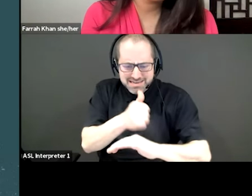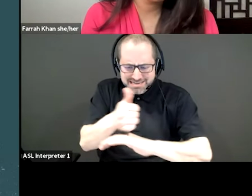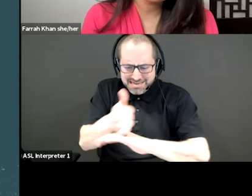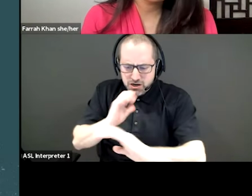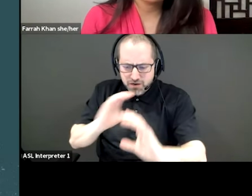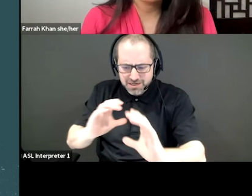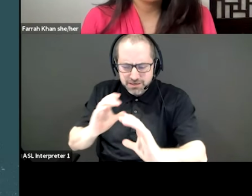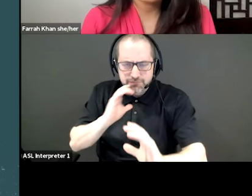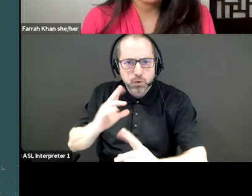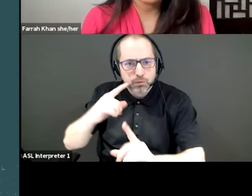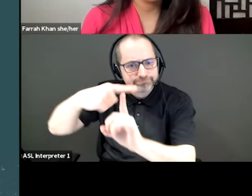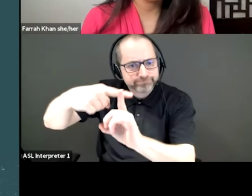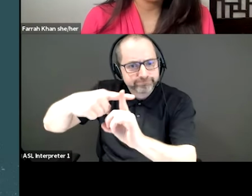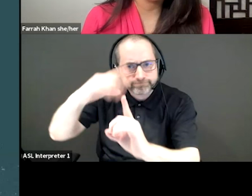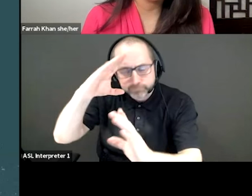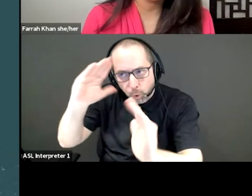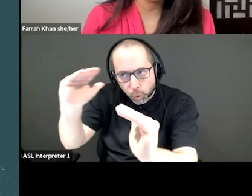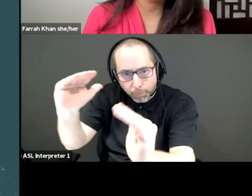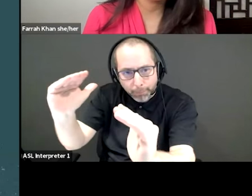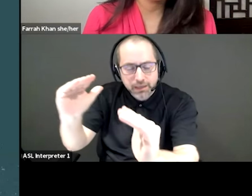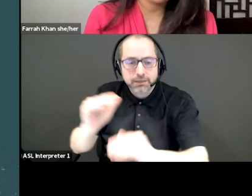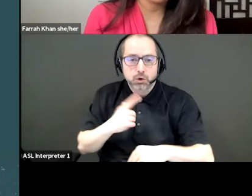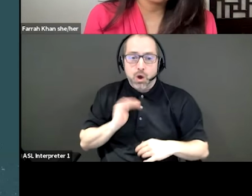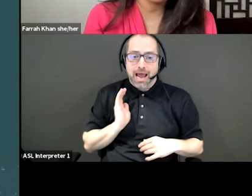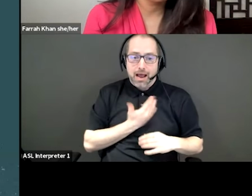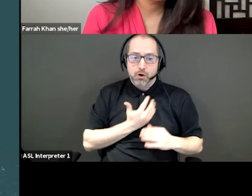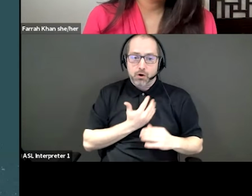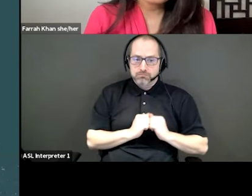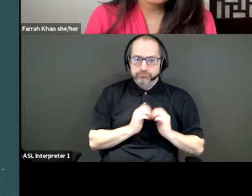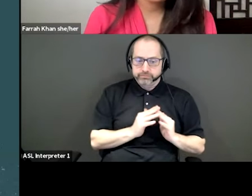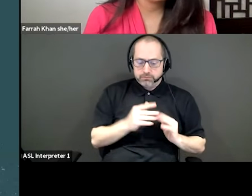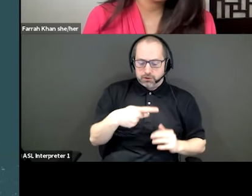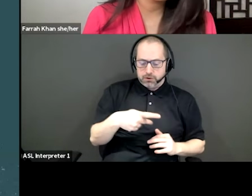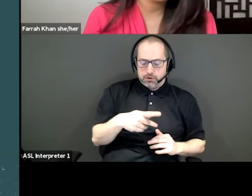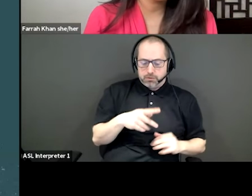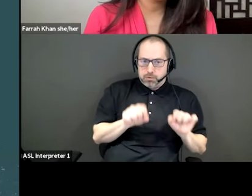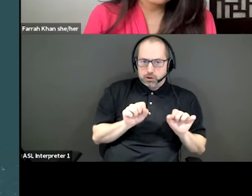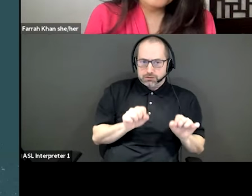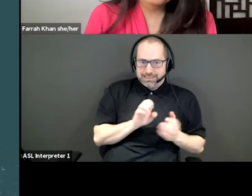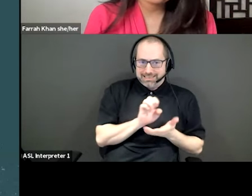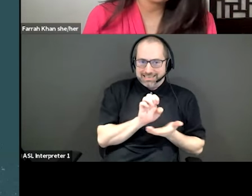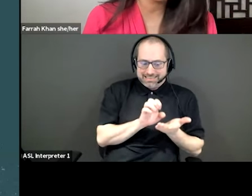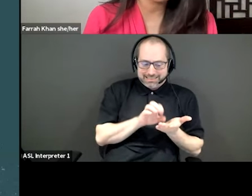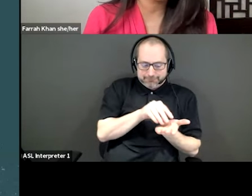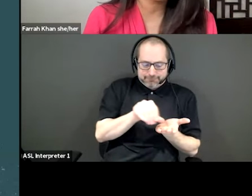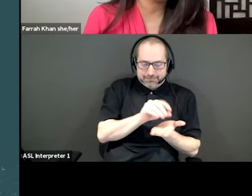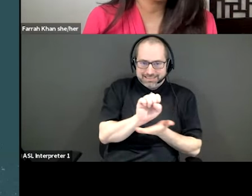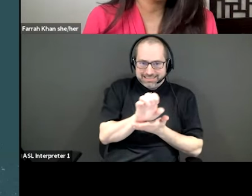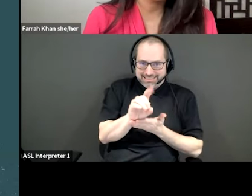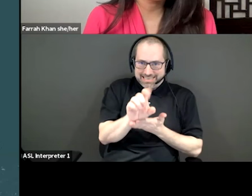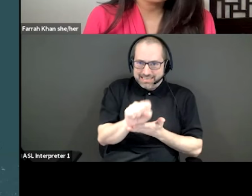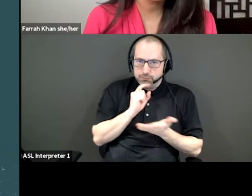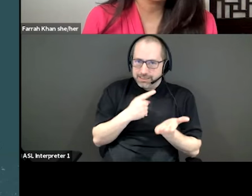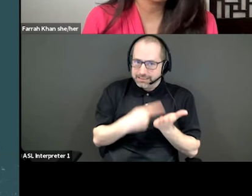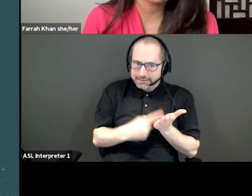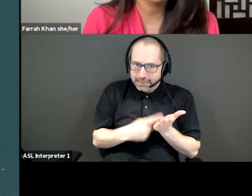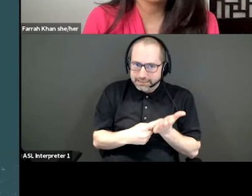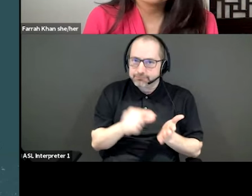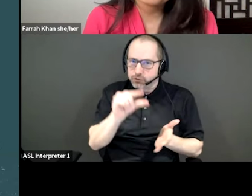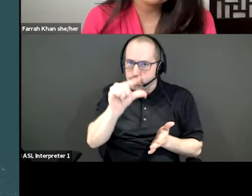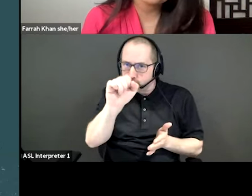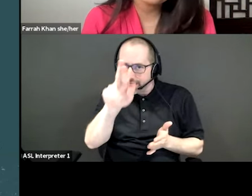so Possibility Seeds has been leading these conversations in Canada, talking about gender-based violence, talking about gender justice. And we're a leading